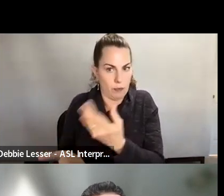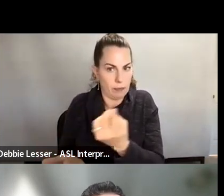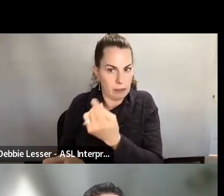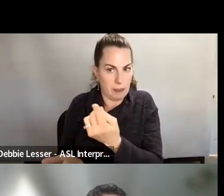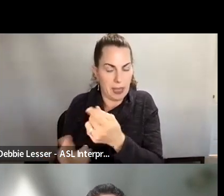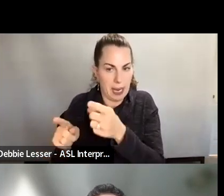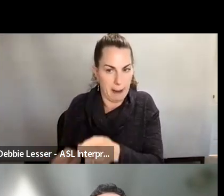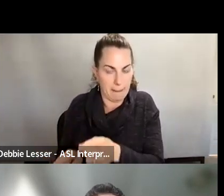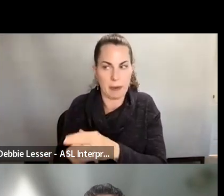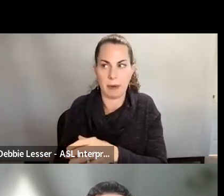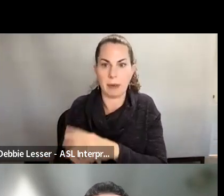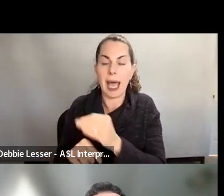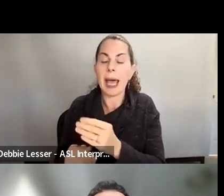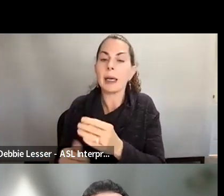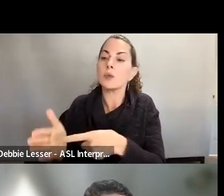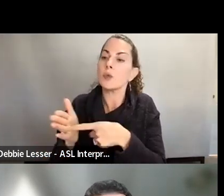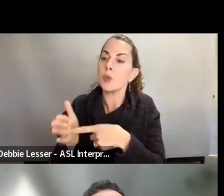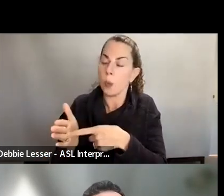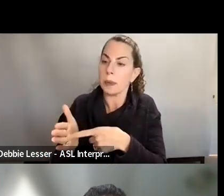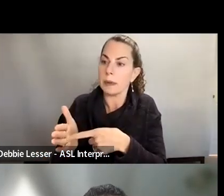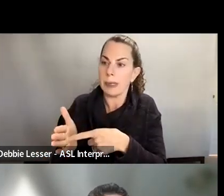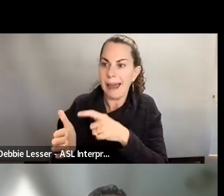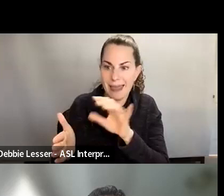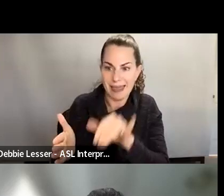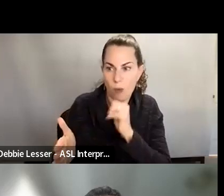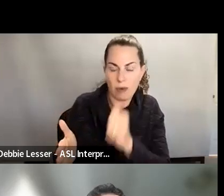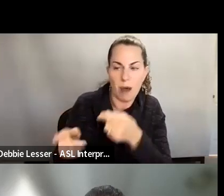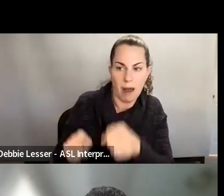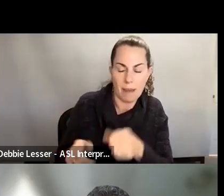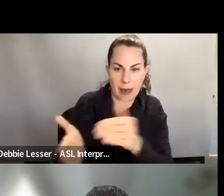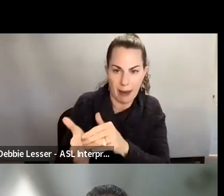But show me this is not going to happen again, because you have what? The periodic